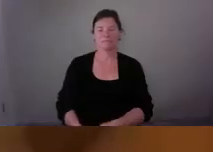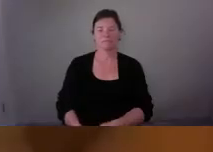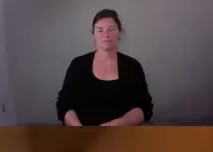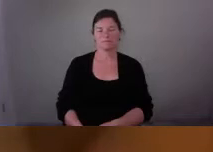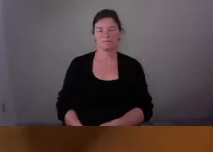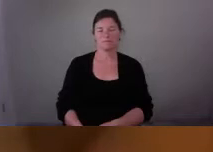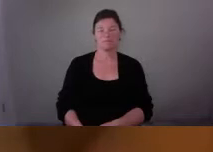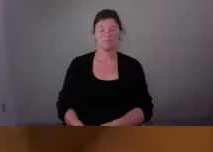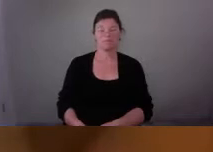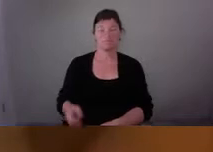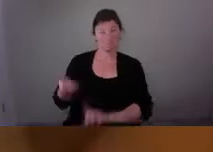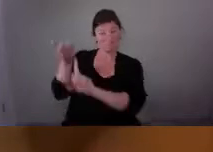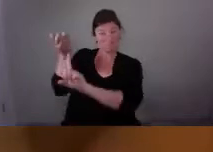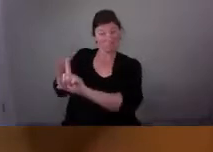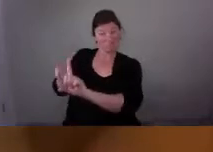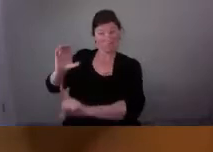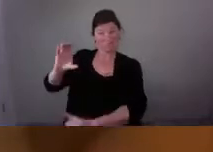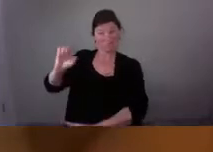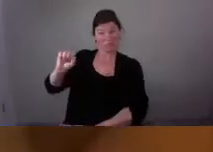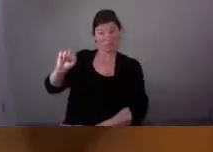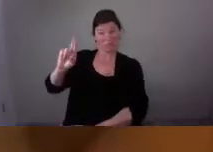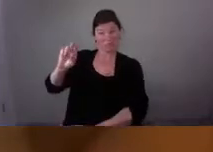She was upbeat.